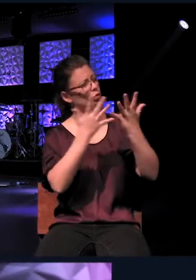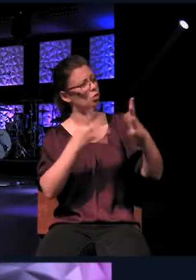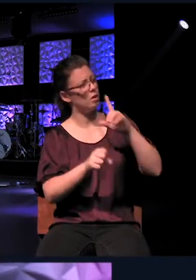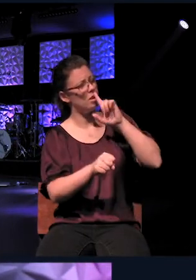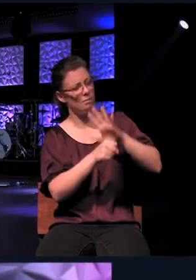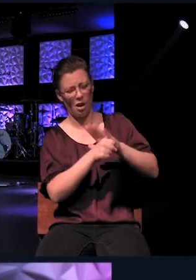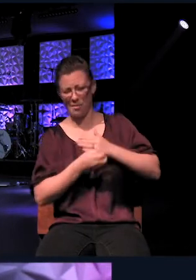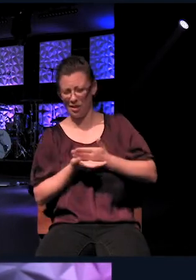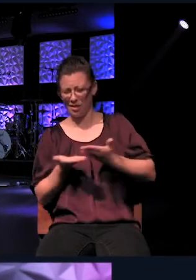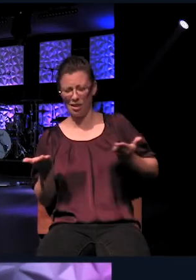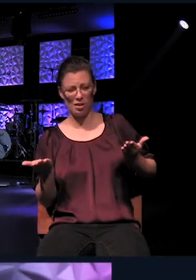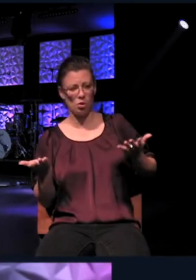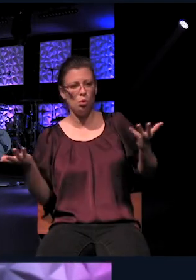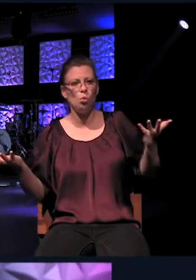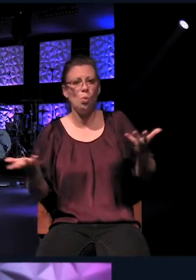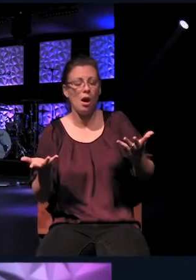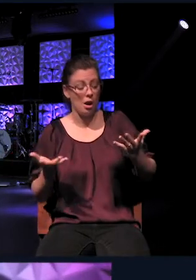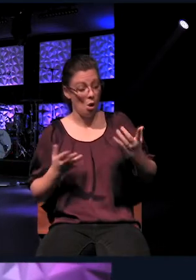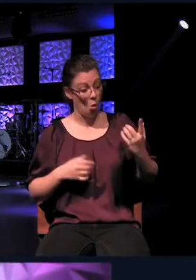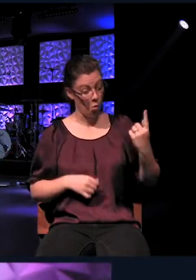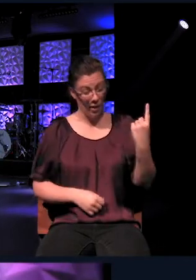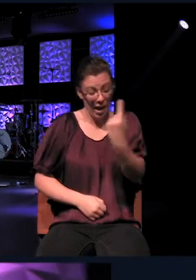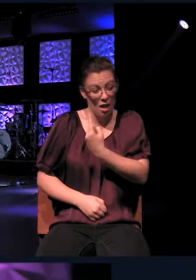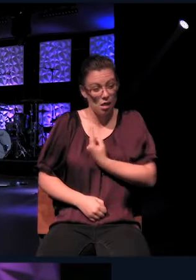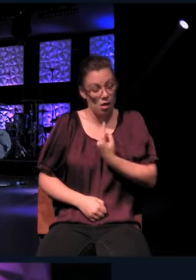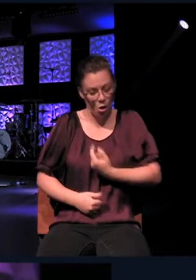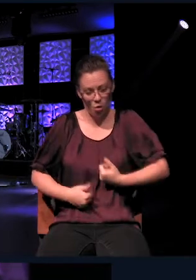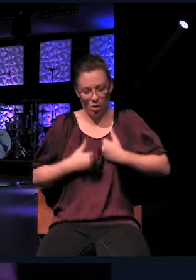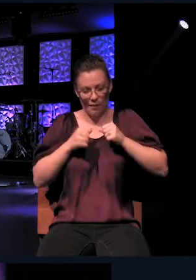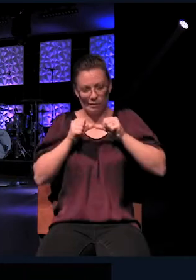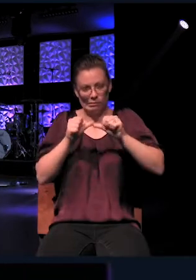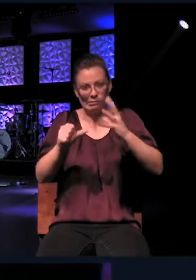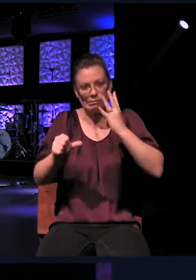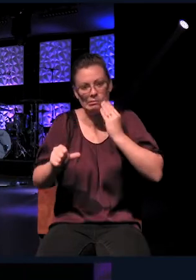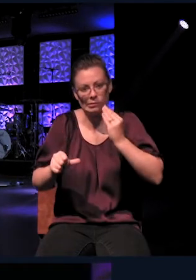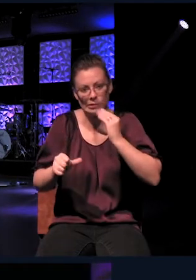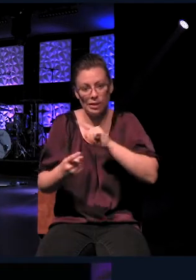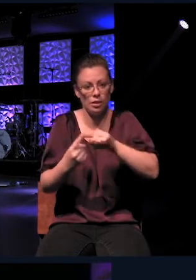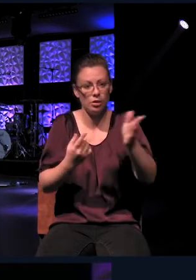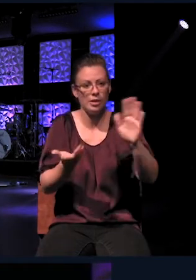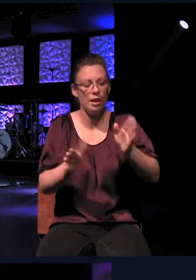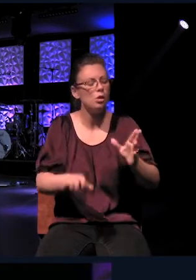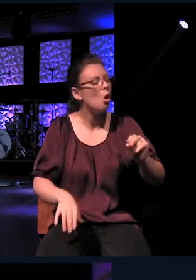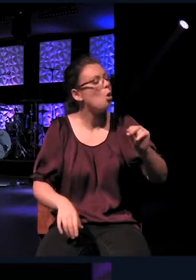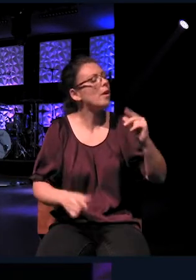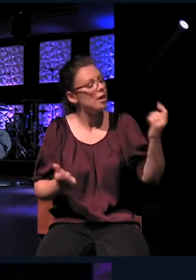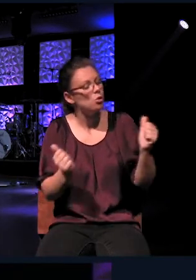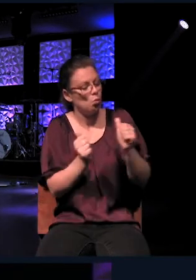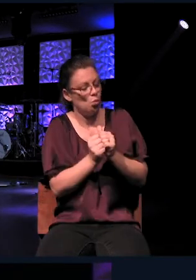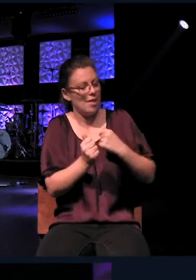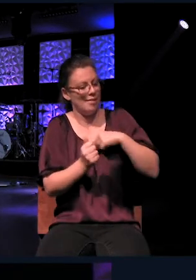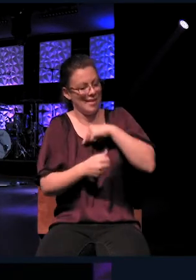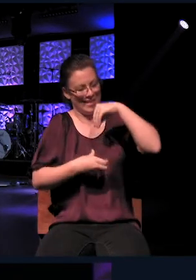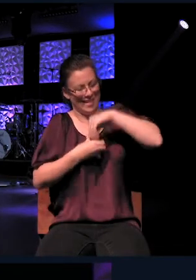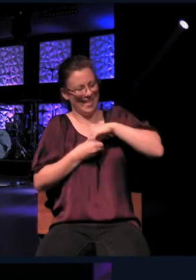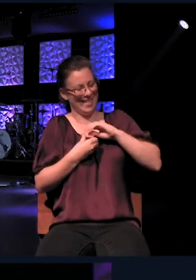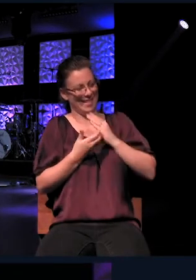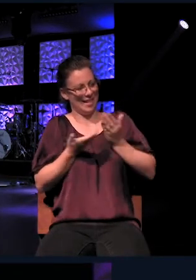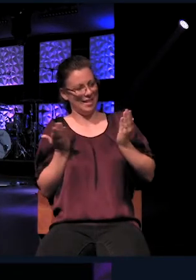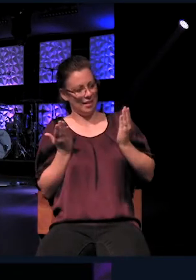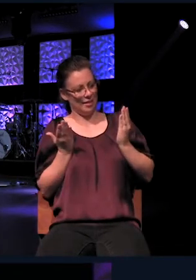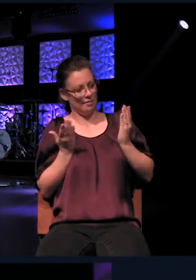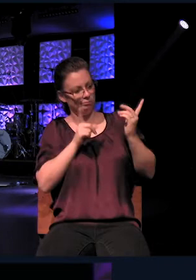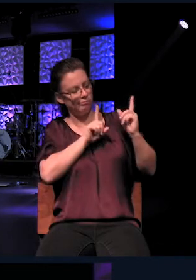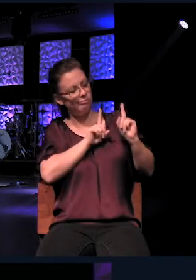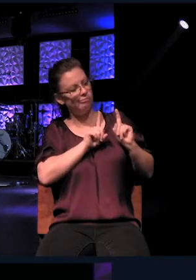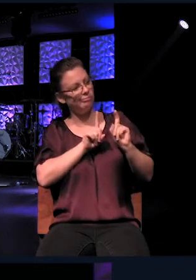Holy Spirit, and that the Holy Spirit would not just be with us, but would be in us. And he's explaining to his disciples